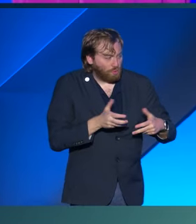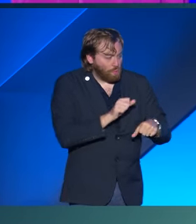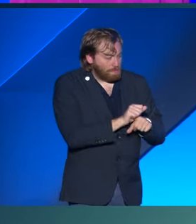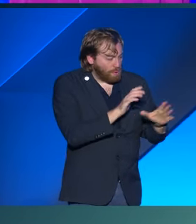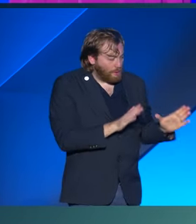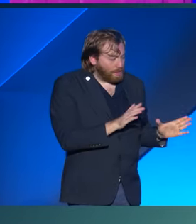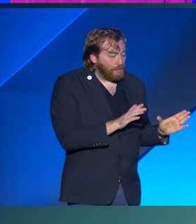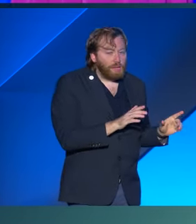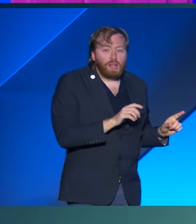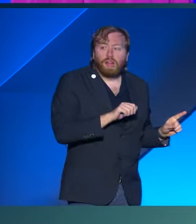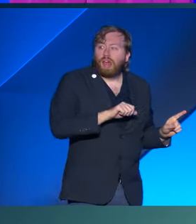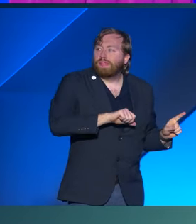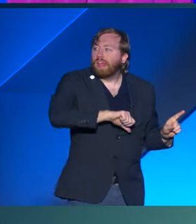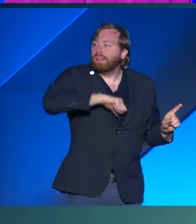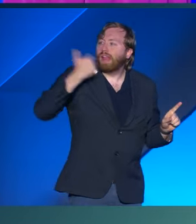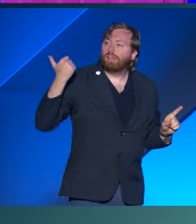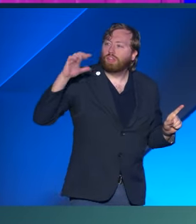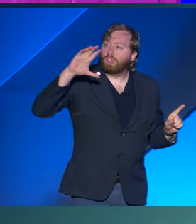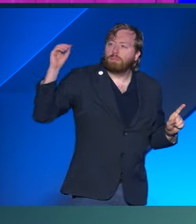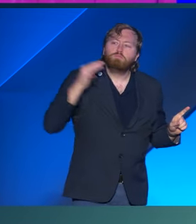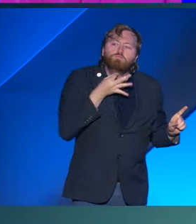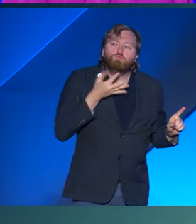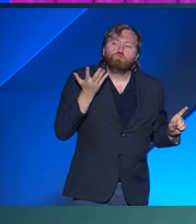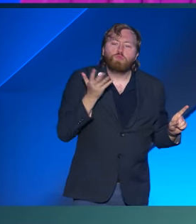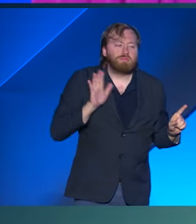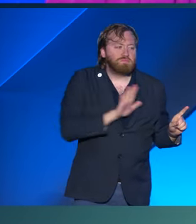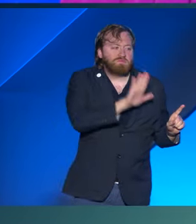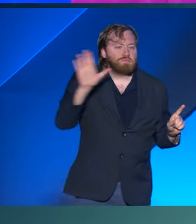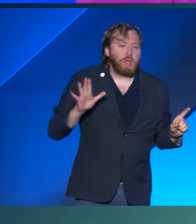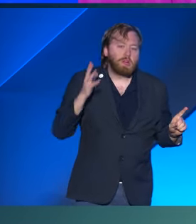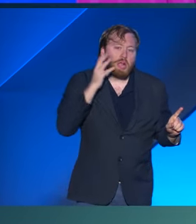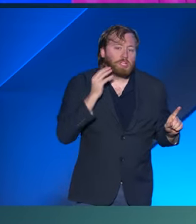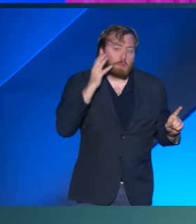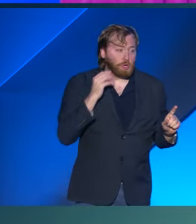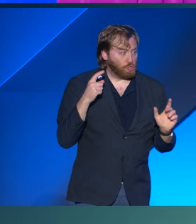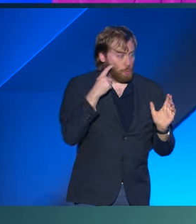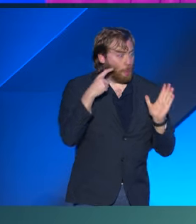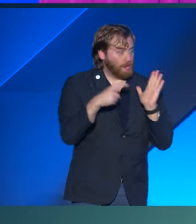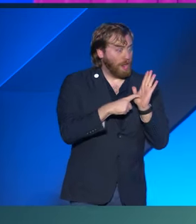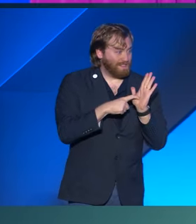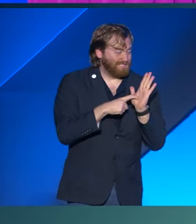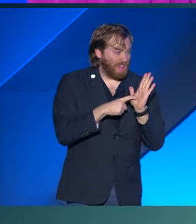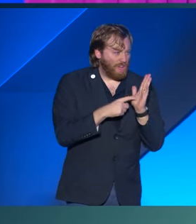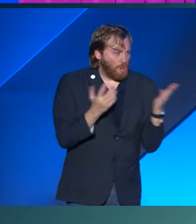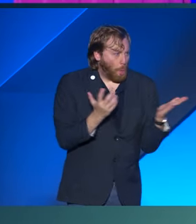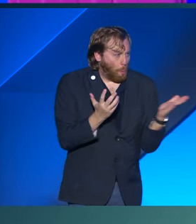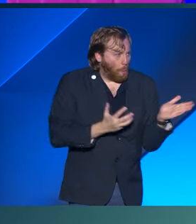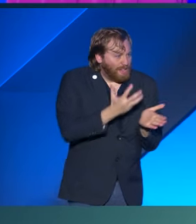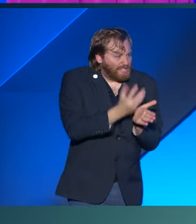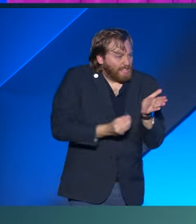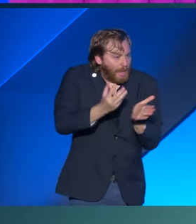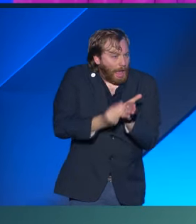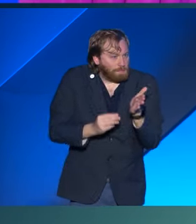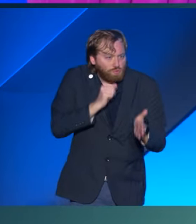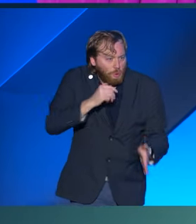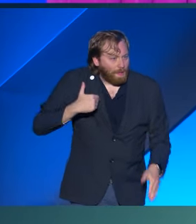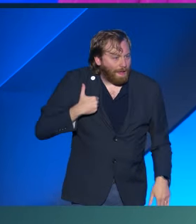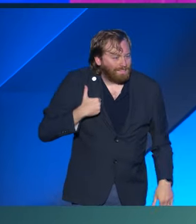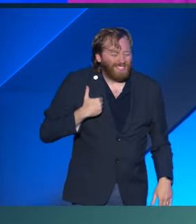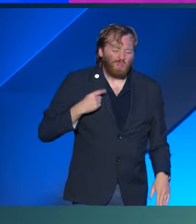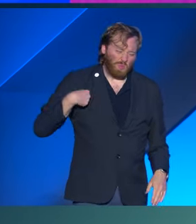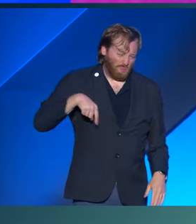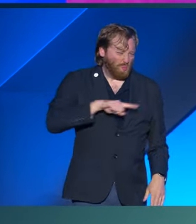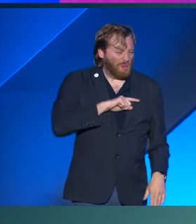what their experiences are, to identify the gaps? We are all individuals who make